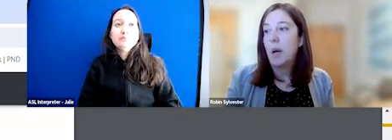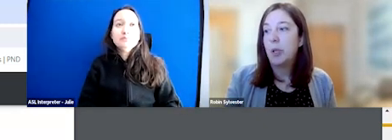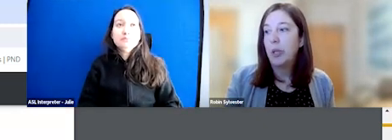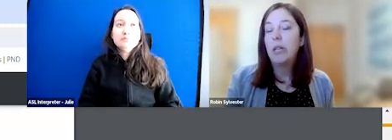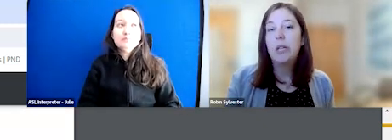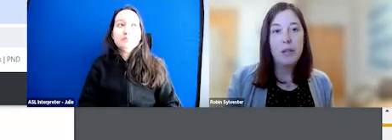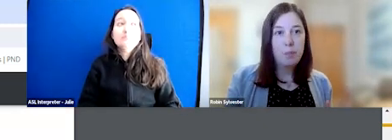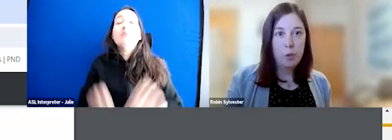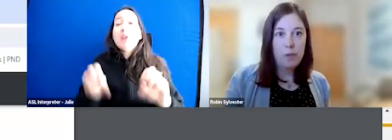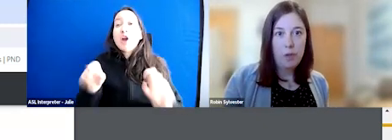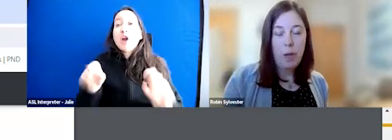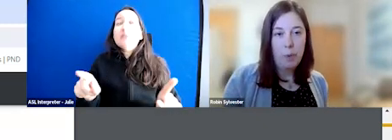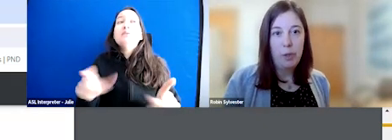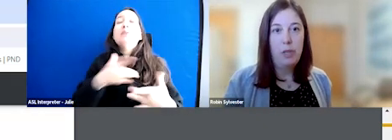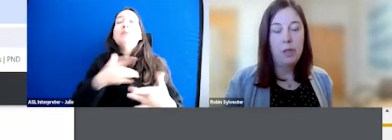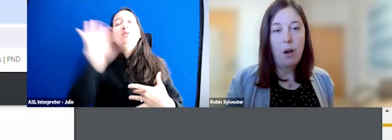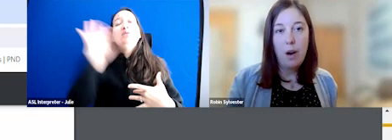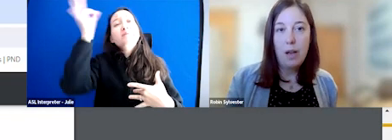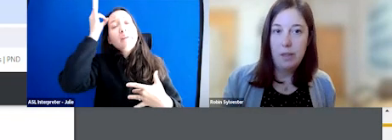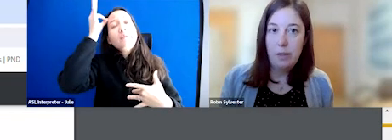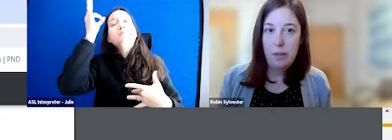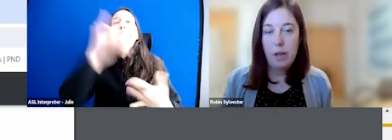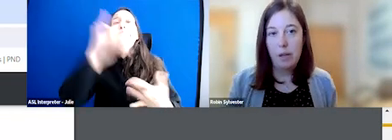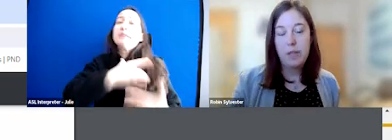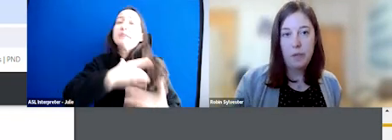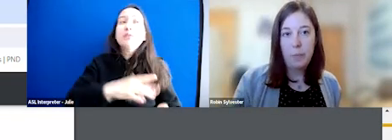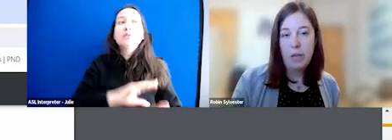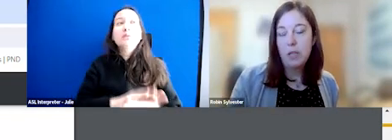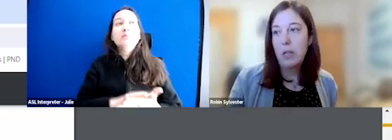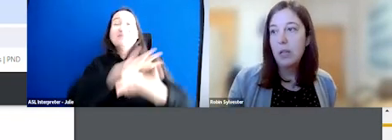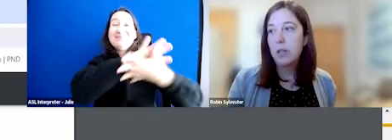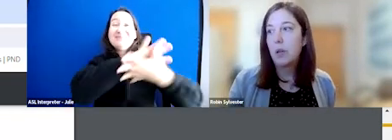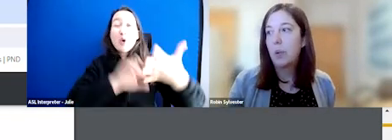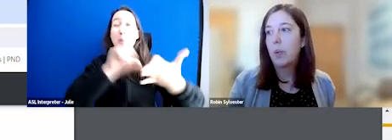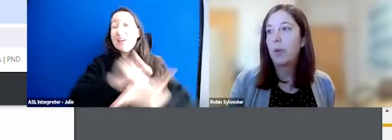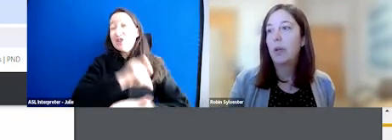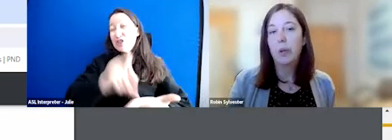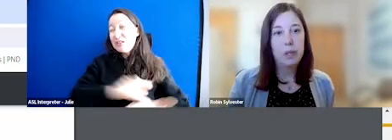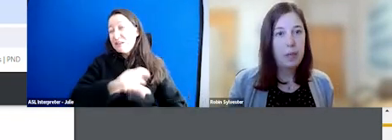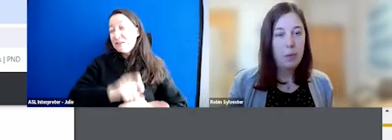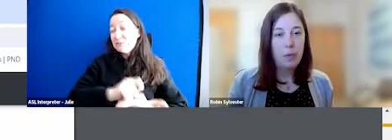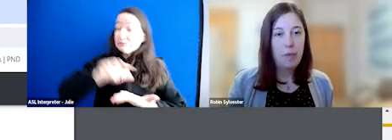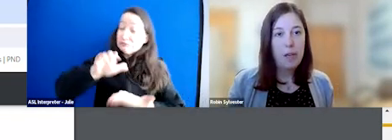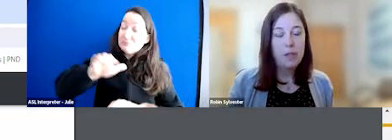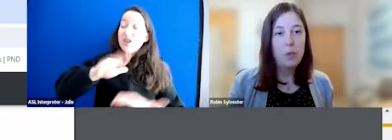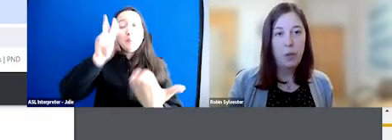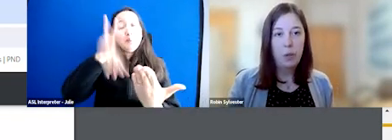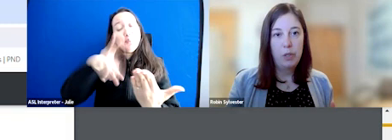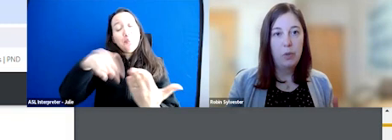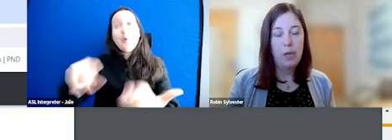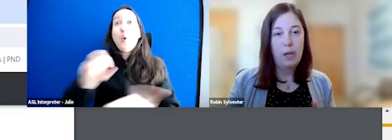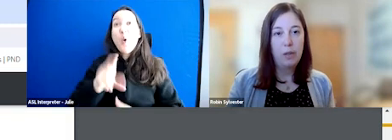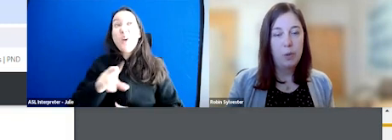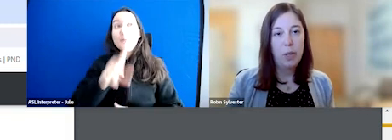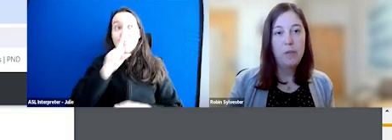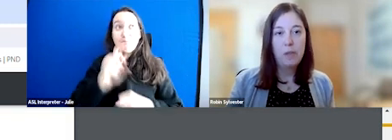This opportunity, as most federal opportunities are, has several pages on it. So you can skim it real fast, or you can